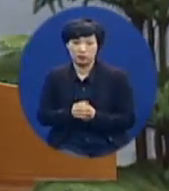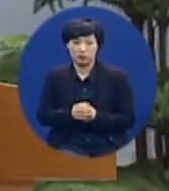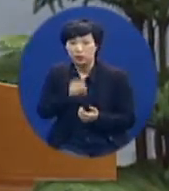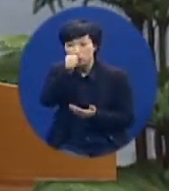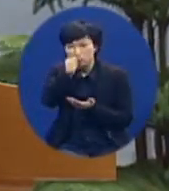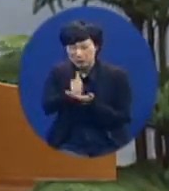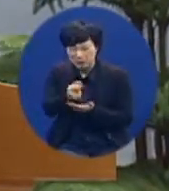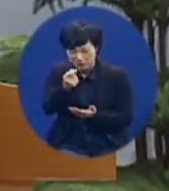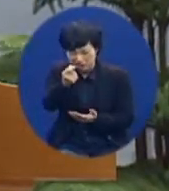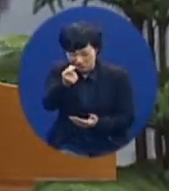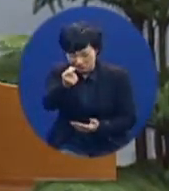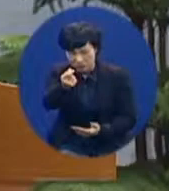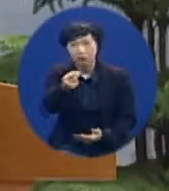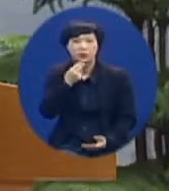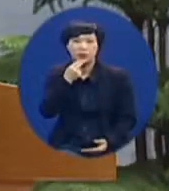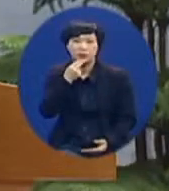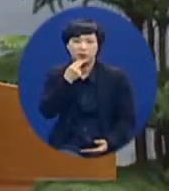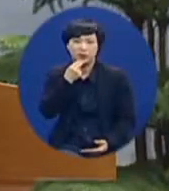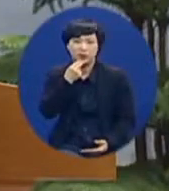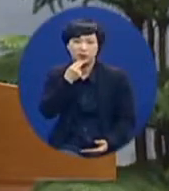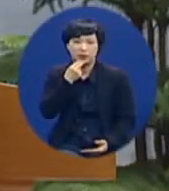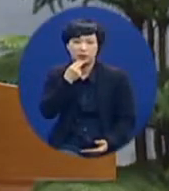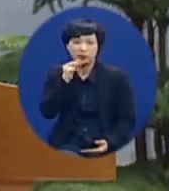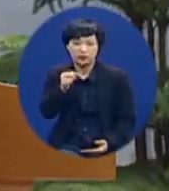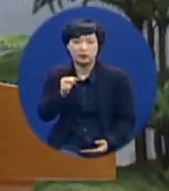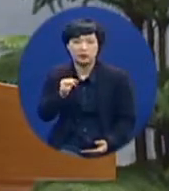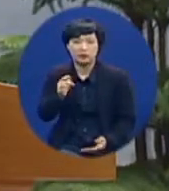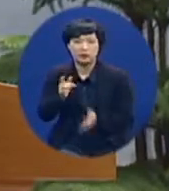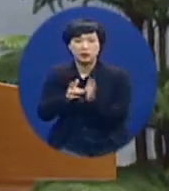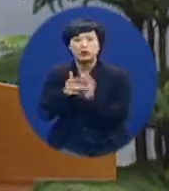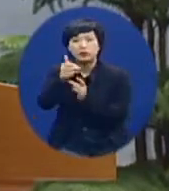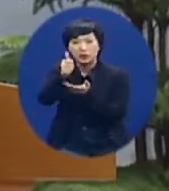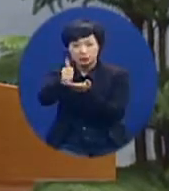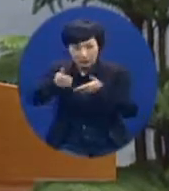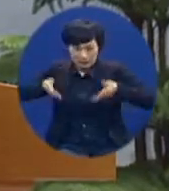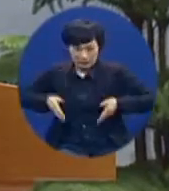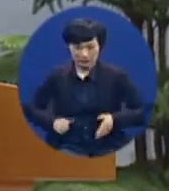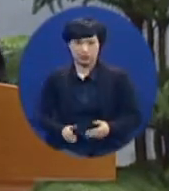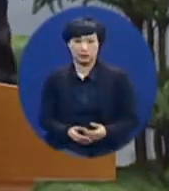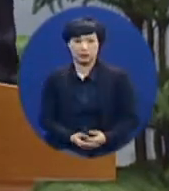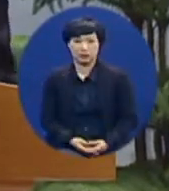It means that he who was innocent was born.